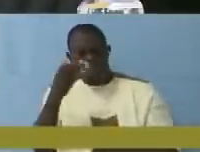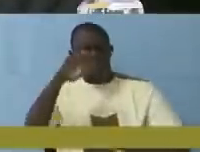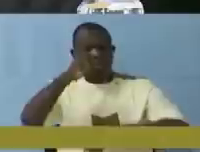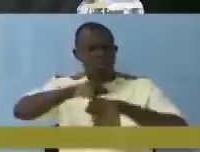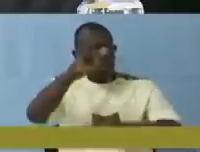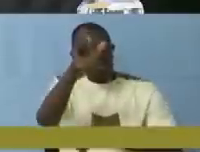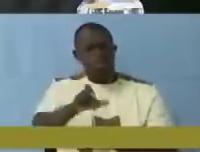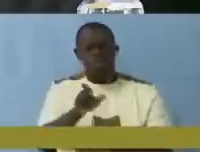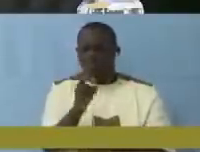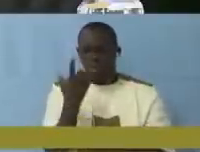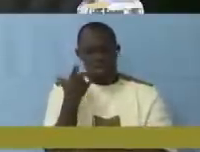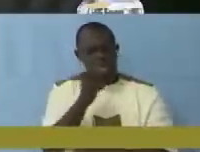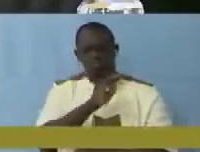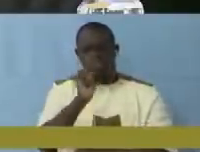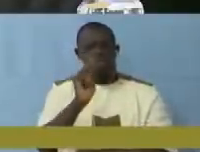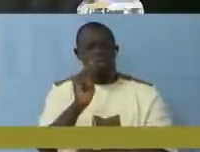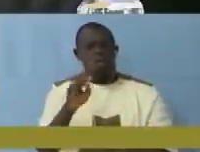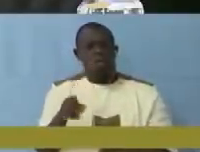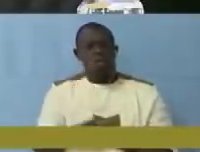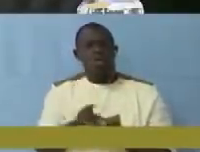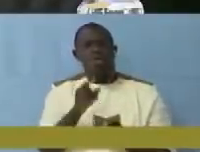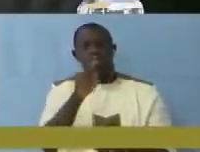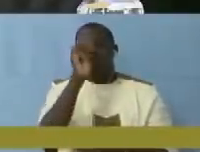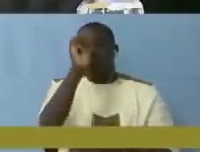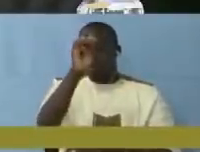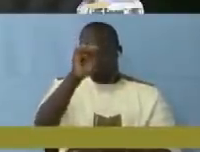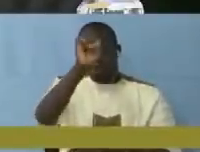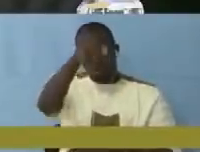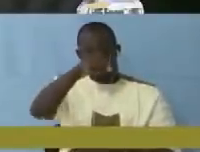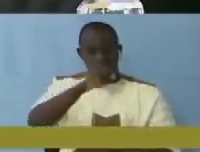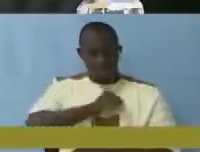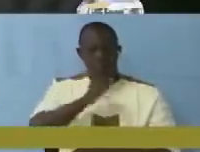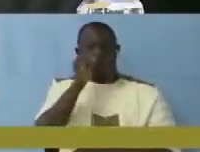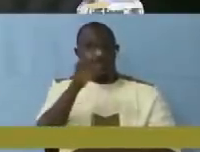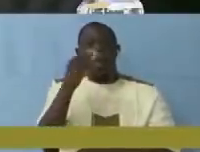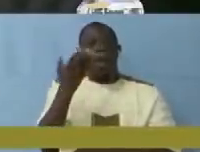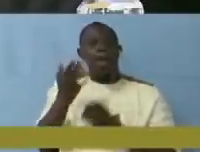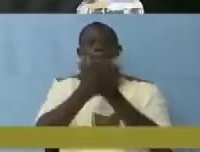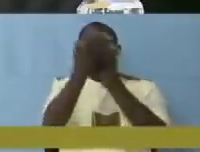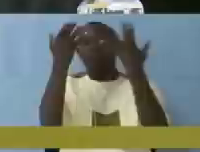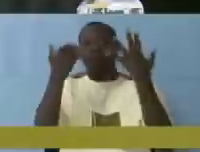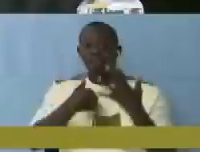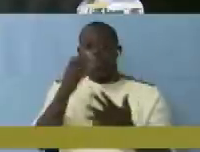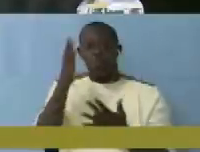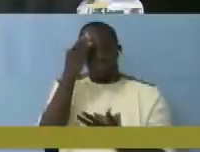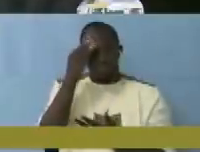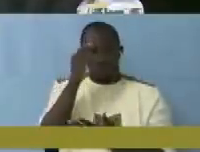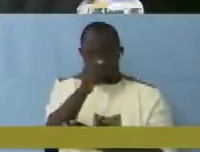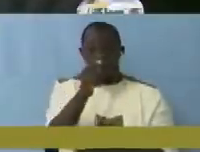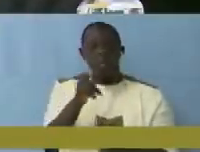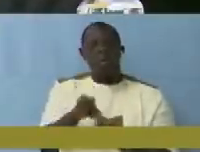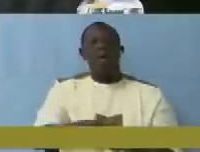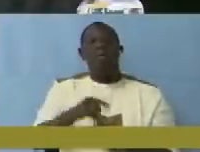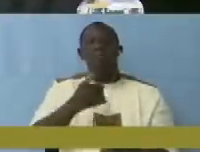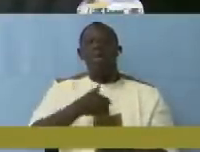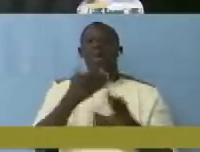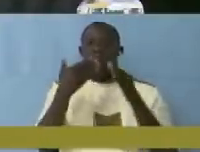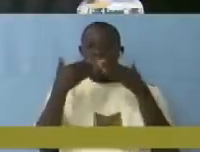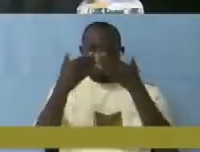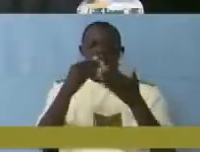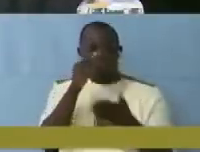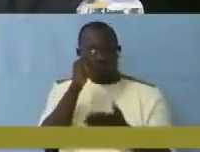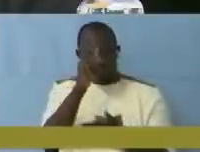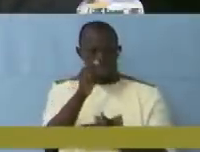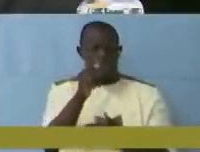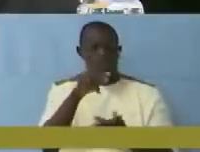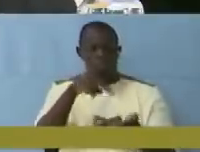yourself popular. I am saying that that is notoriety. Let's listen to the interpreter, interpret that, and then